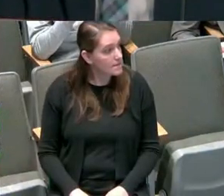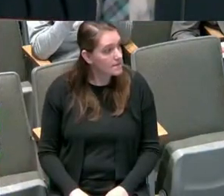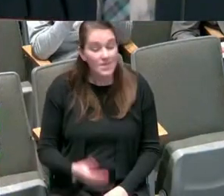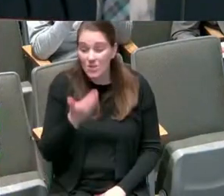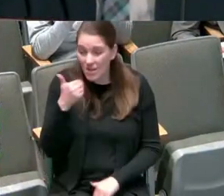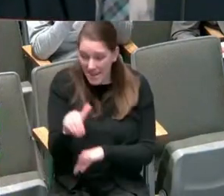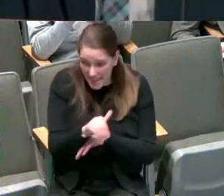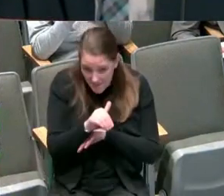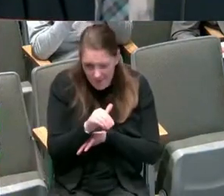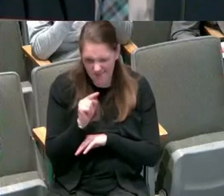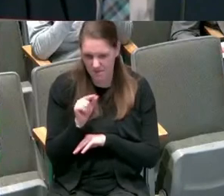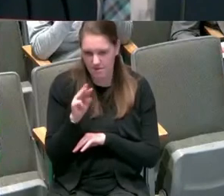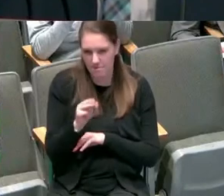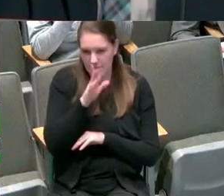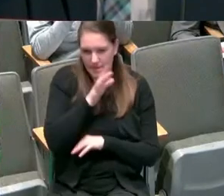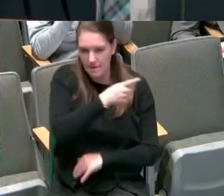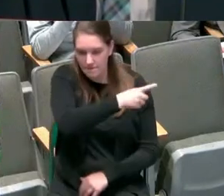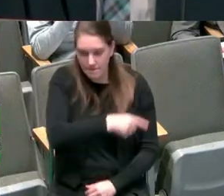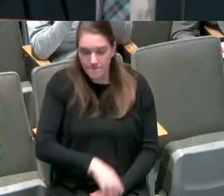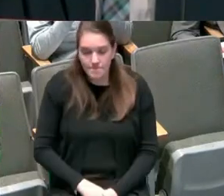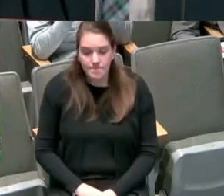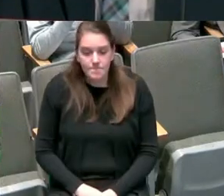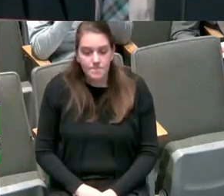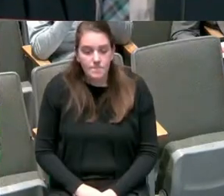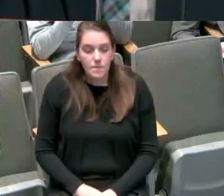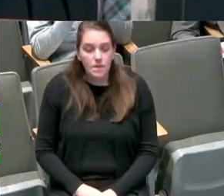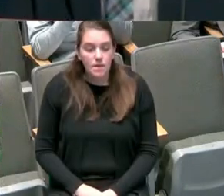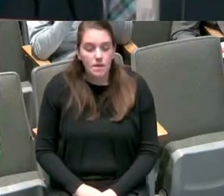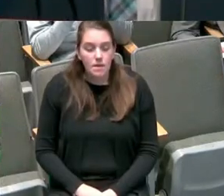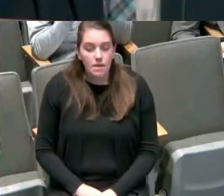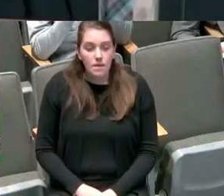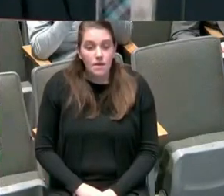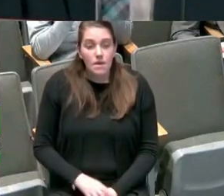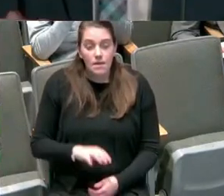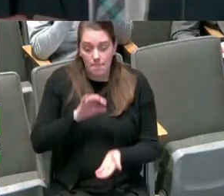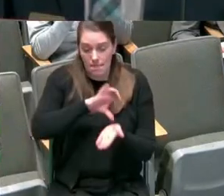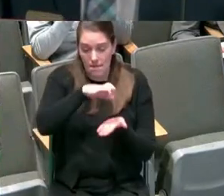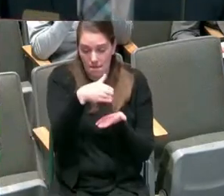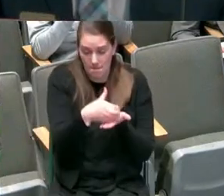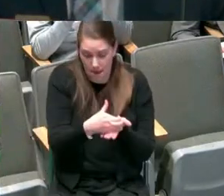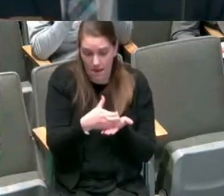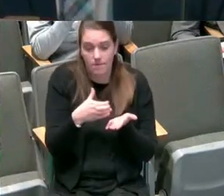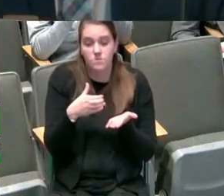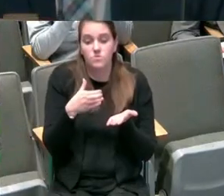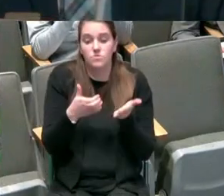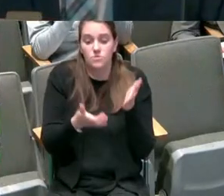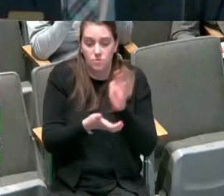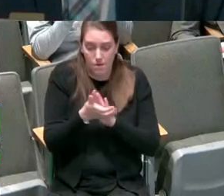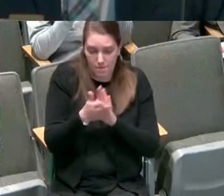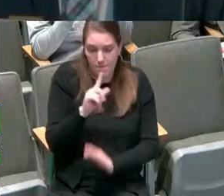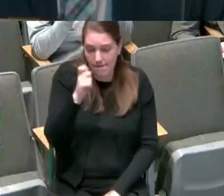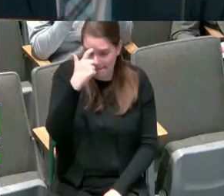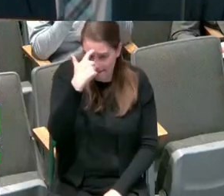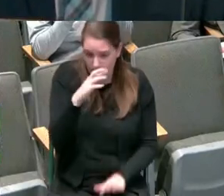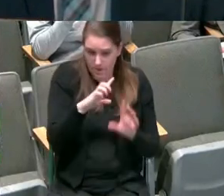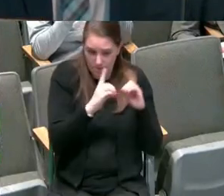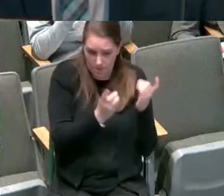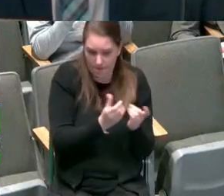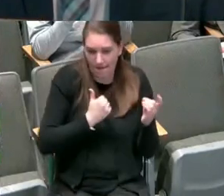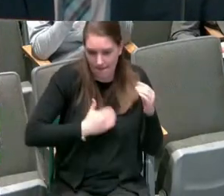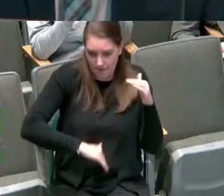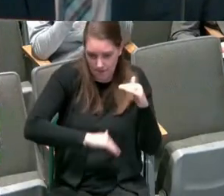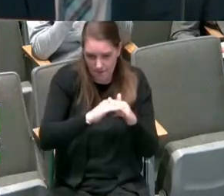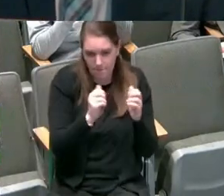good evening so the amount available within the levy to operate the government departments is very limited by